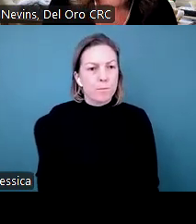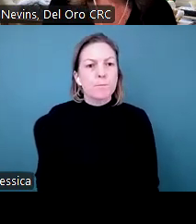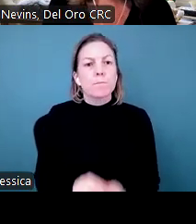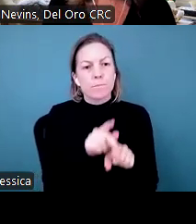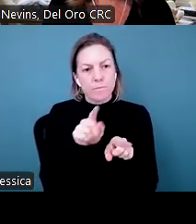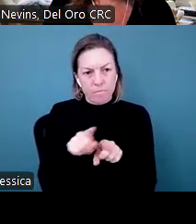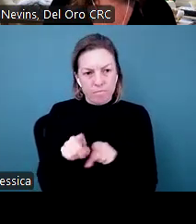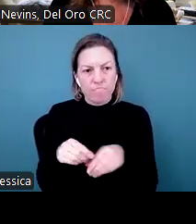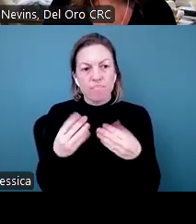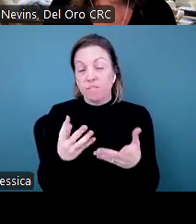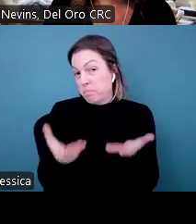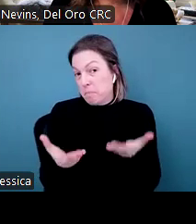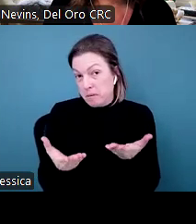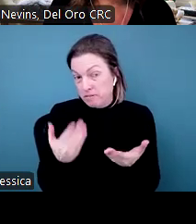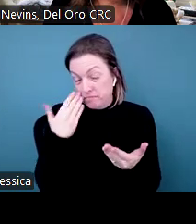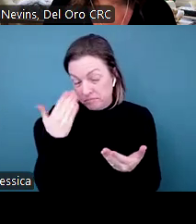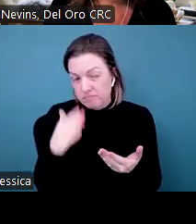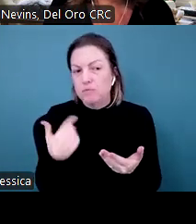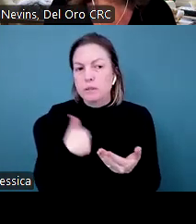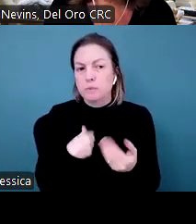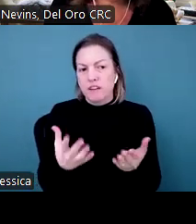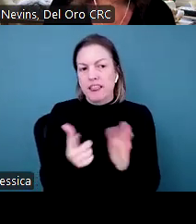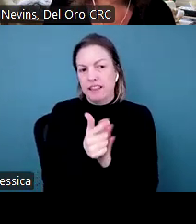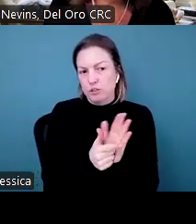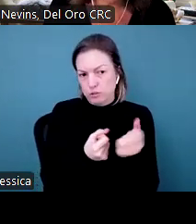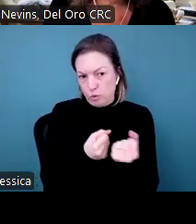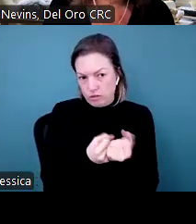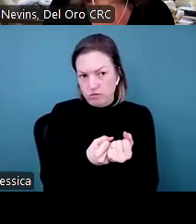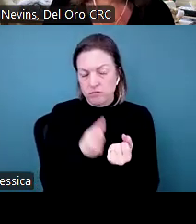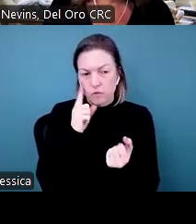people don't know, we provide legal support to